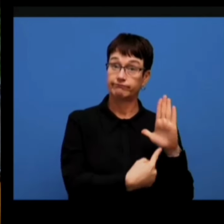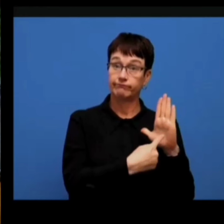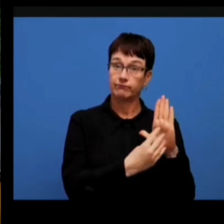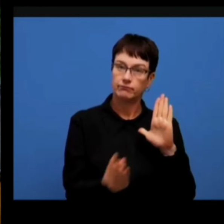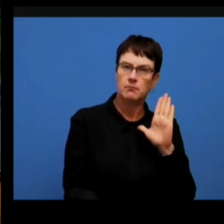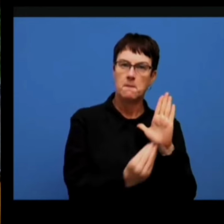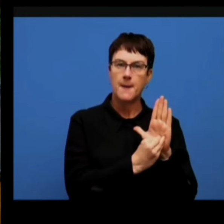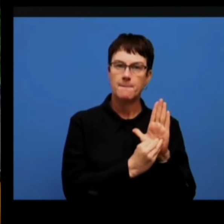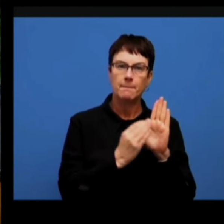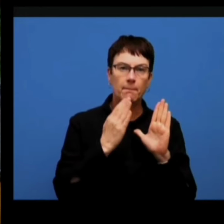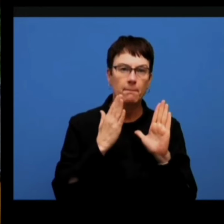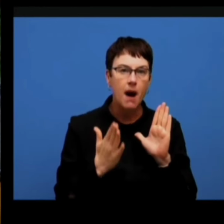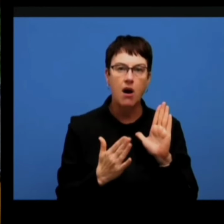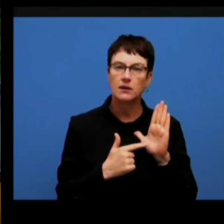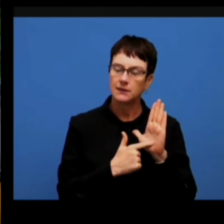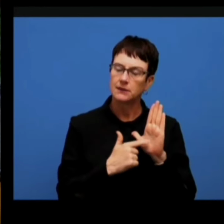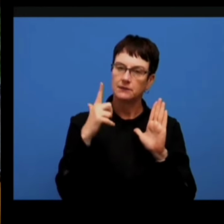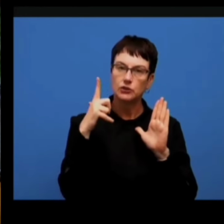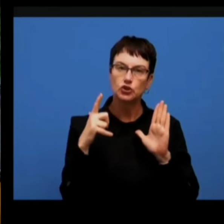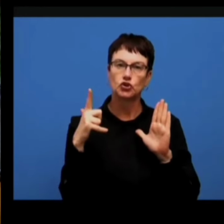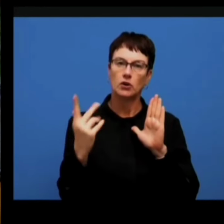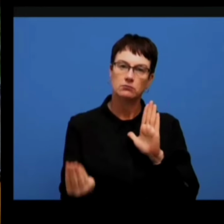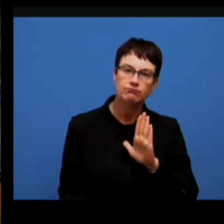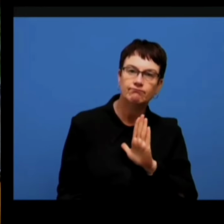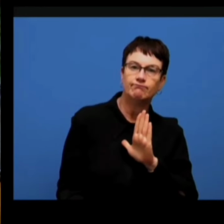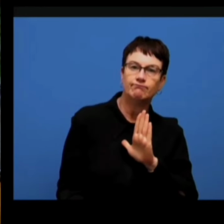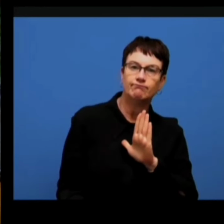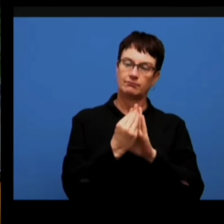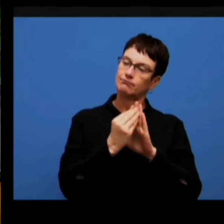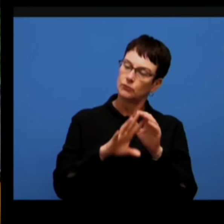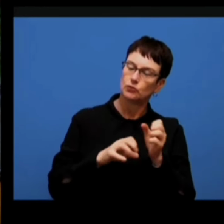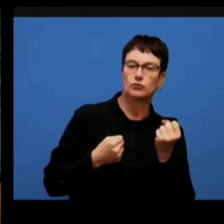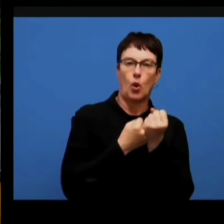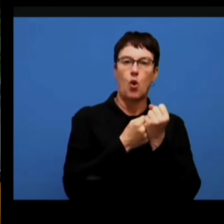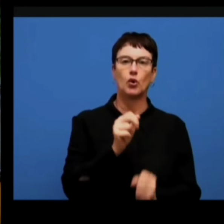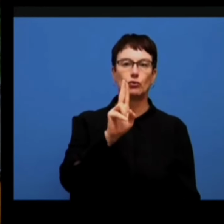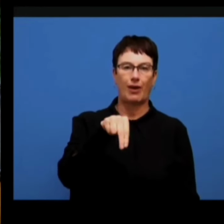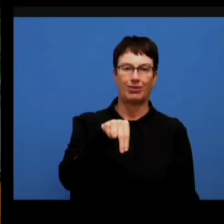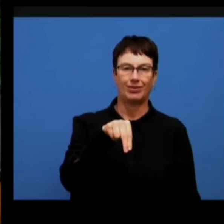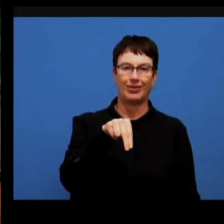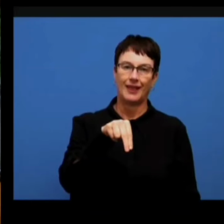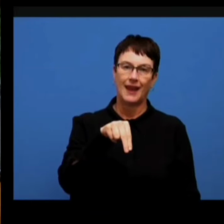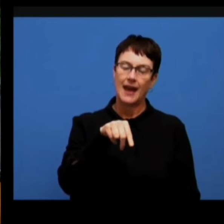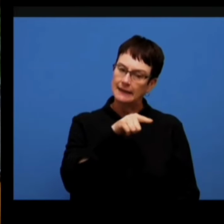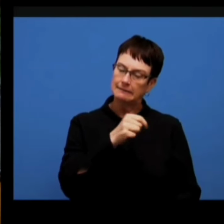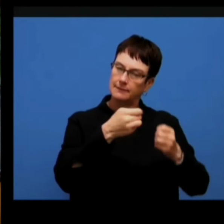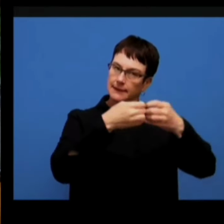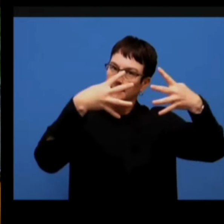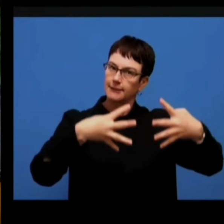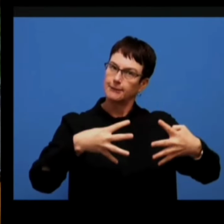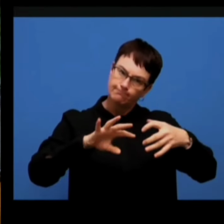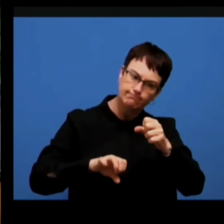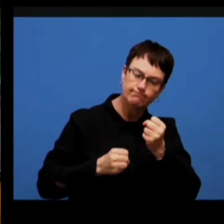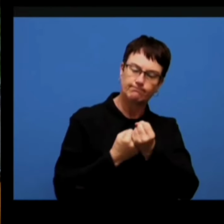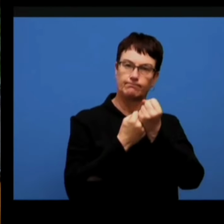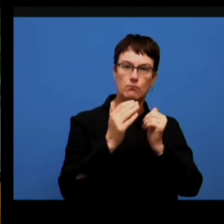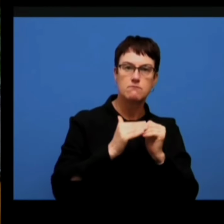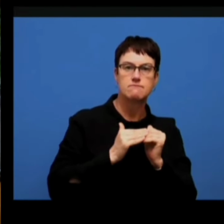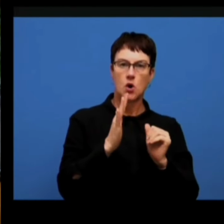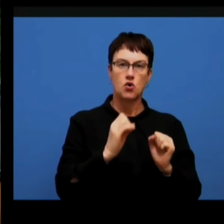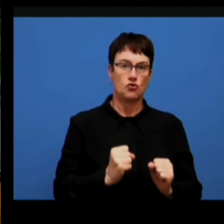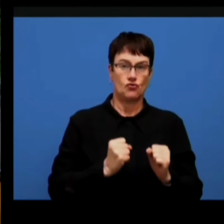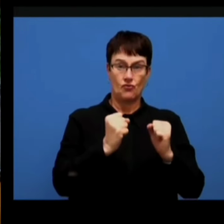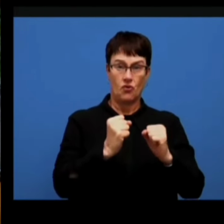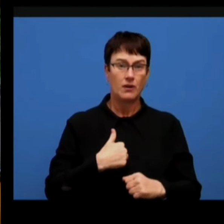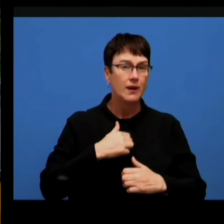Some examples I would like to highlight include, first, the call for a timely review of the strengths and weaknesses of